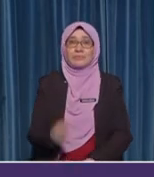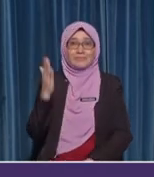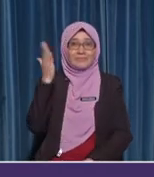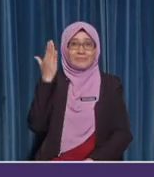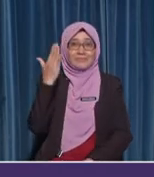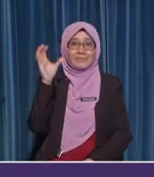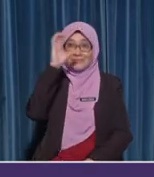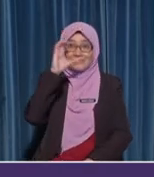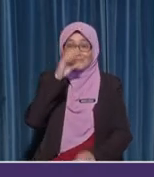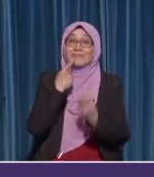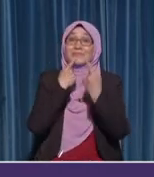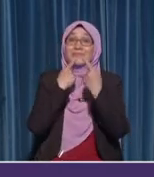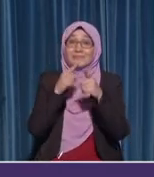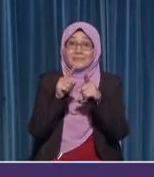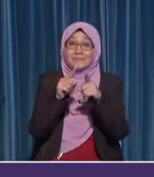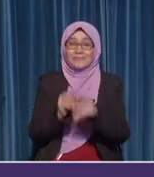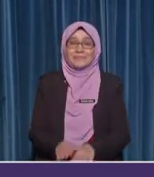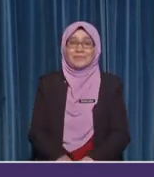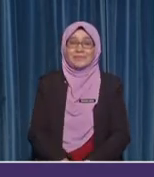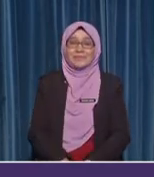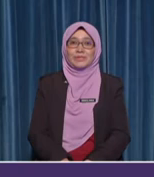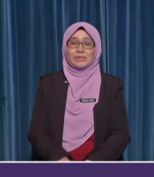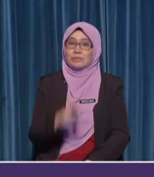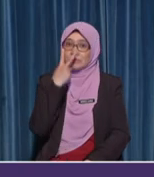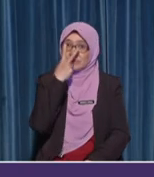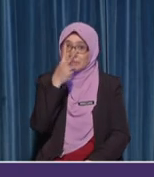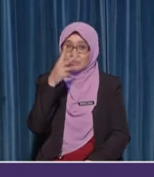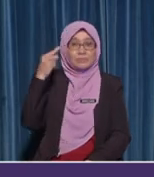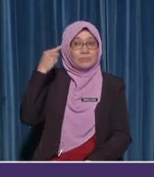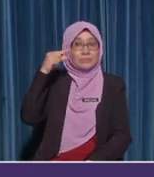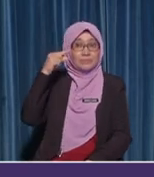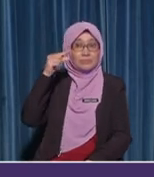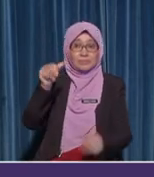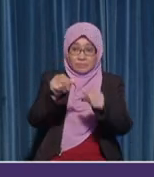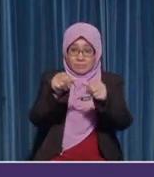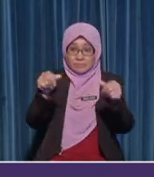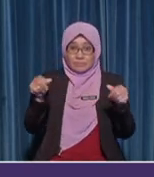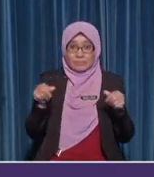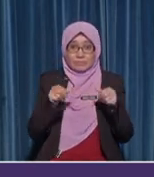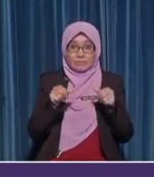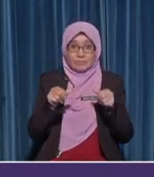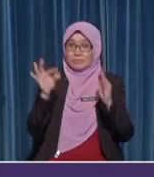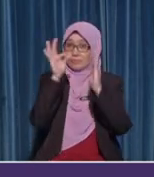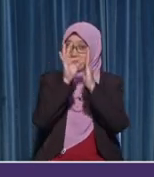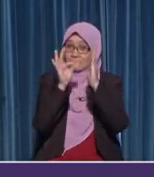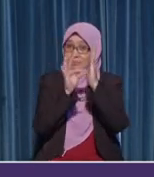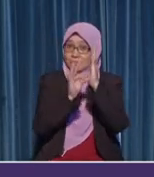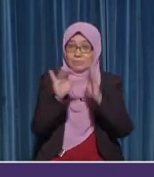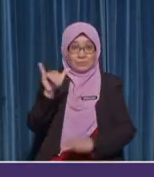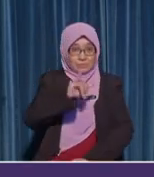together. Look at the green area. We will count together how